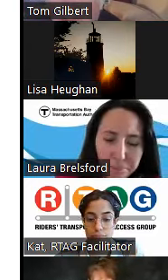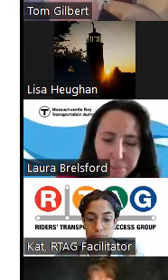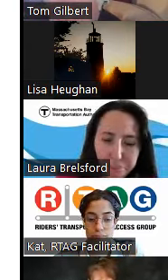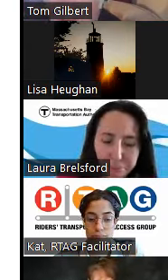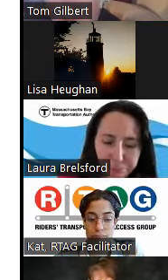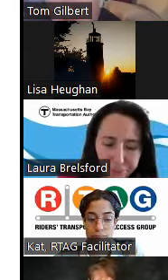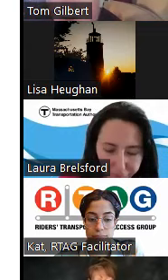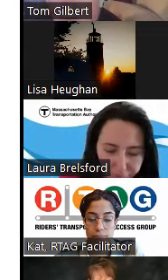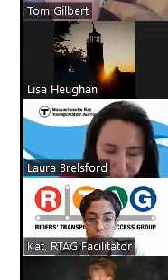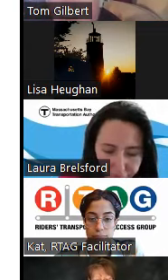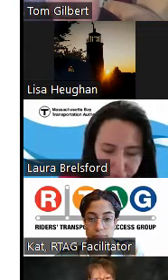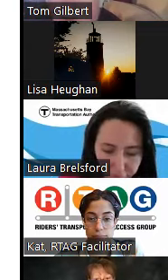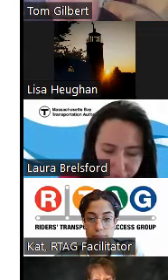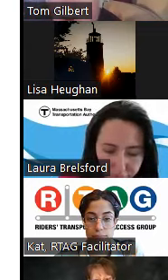the